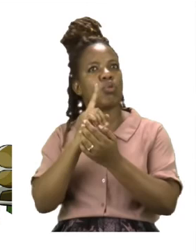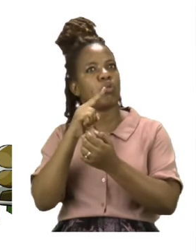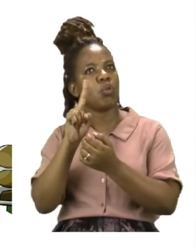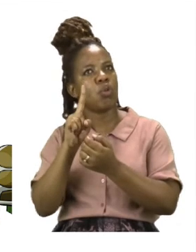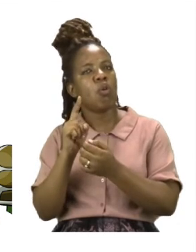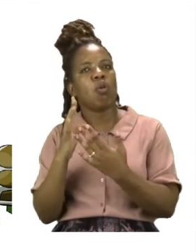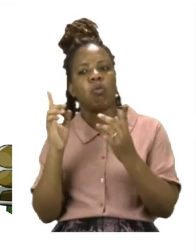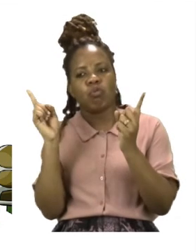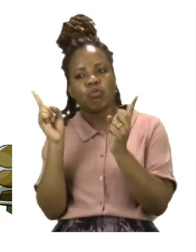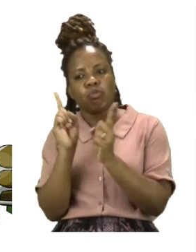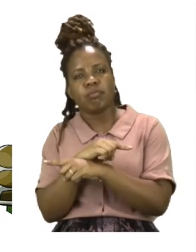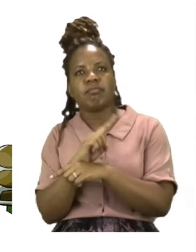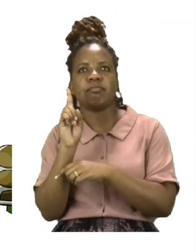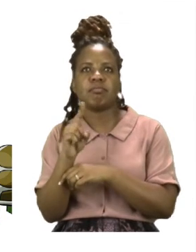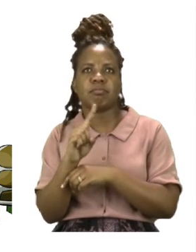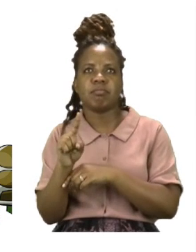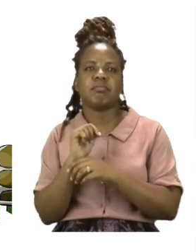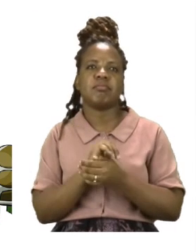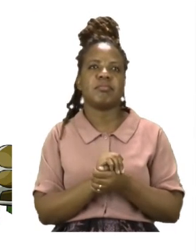false on the line.